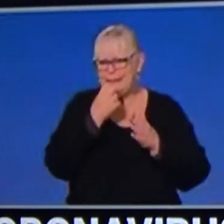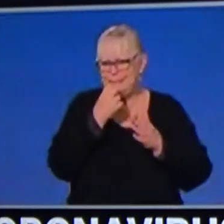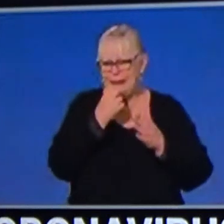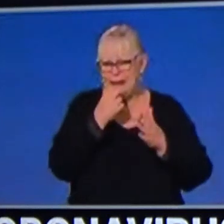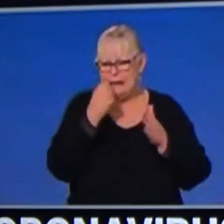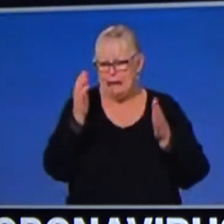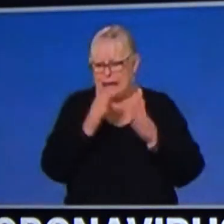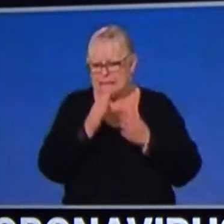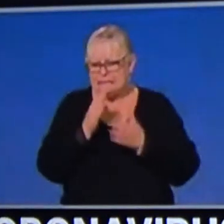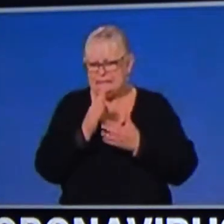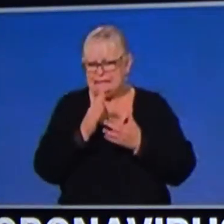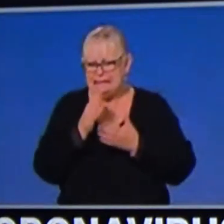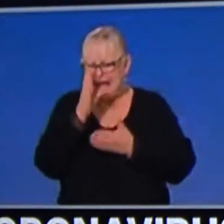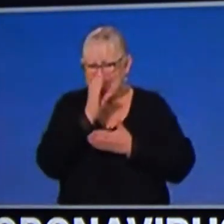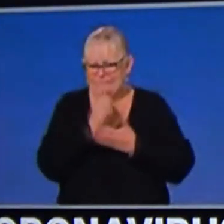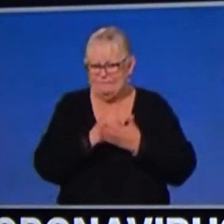I'd suggest that your